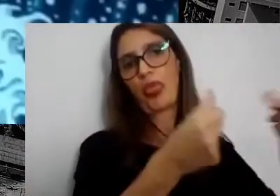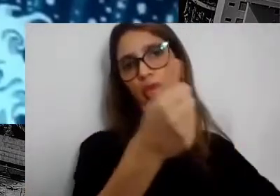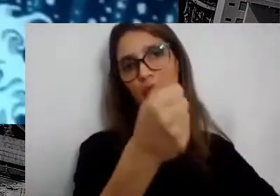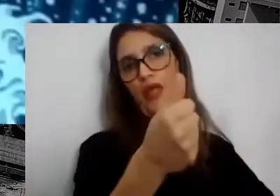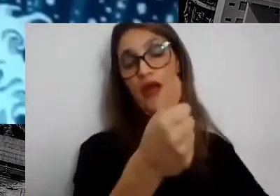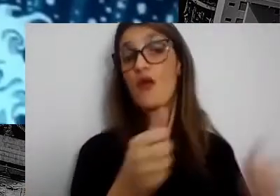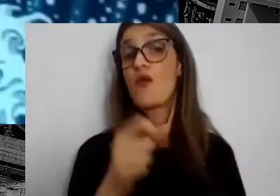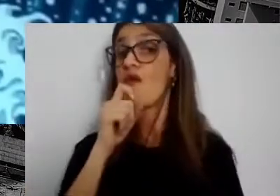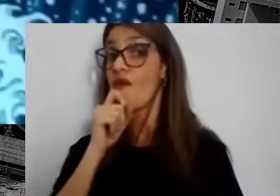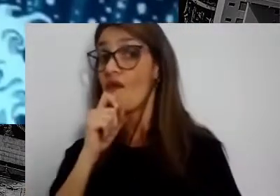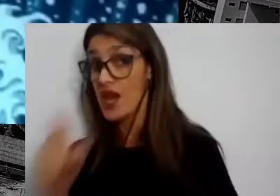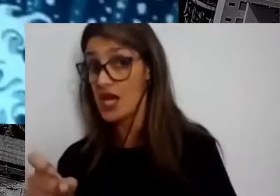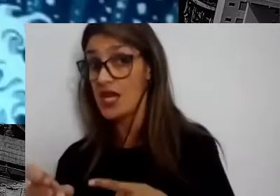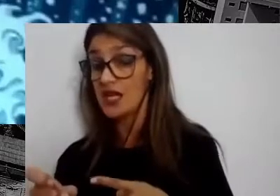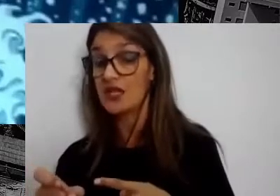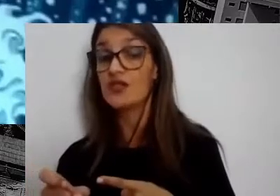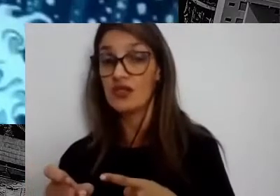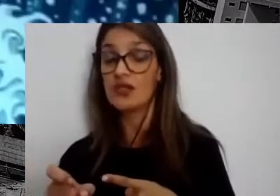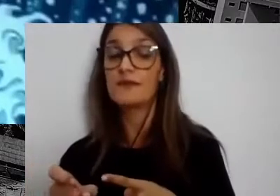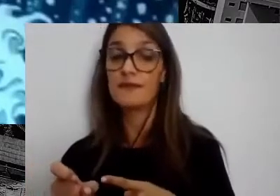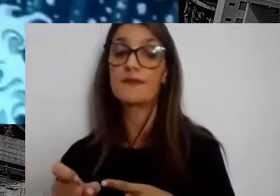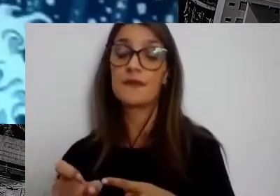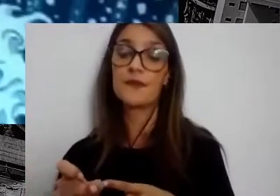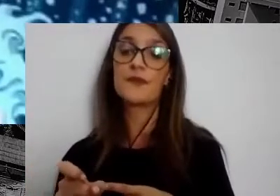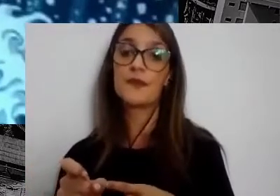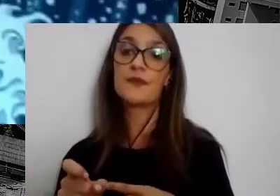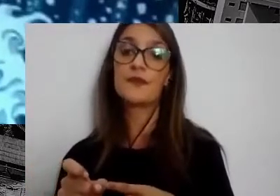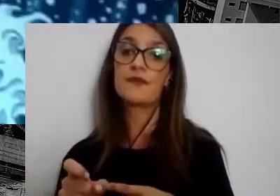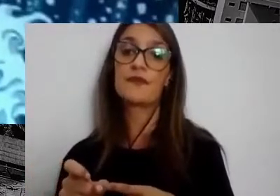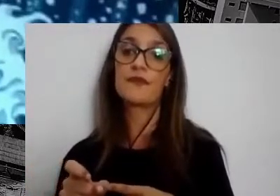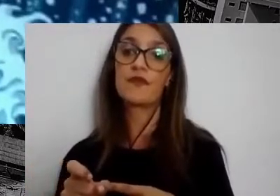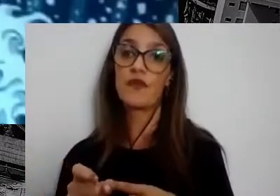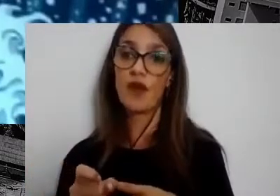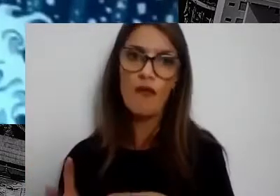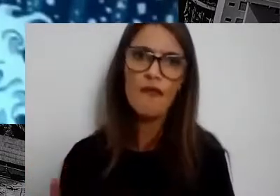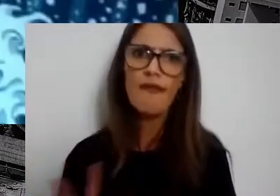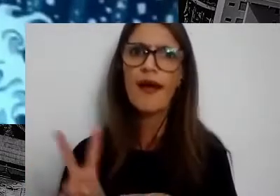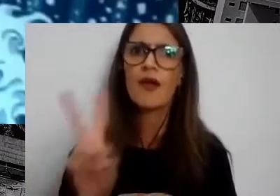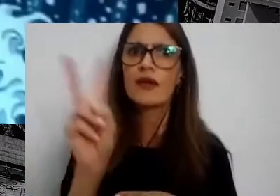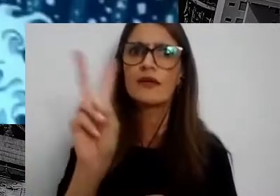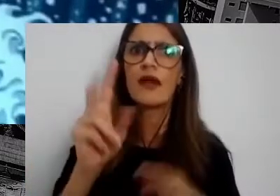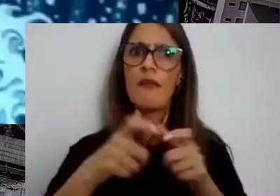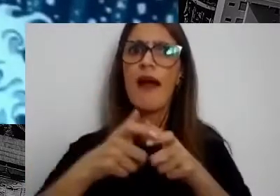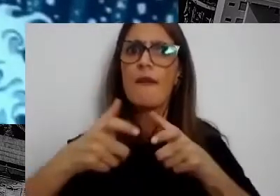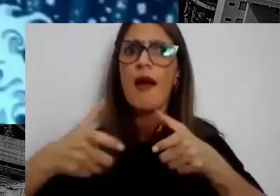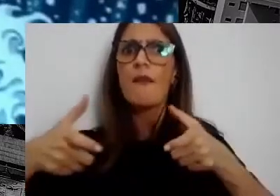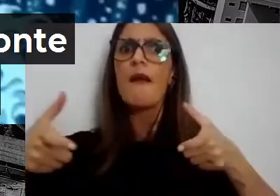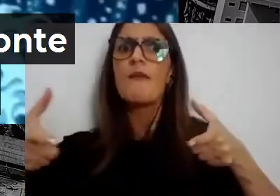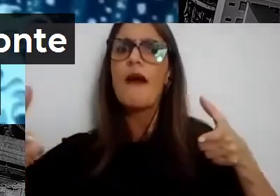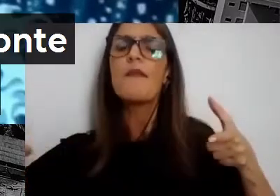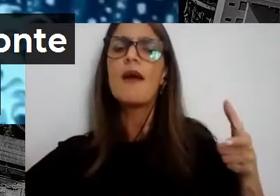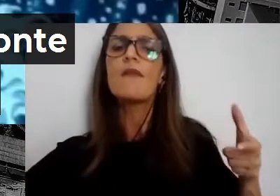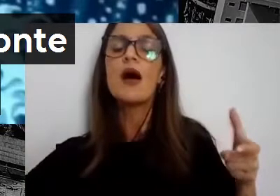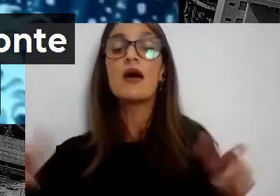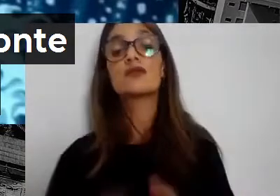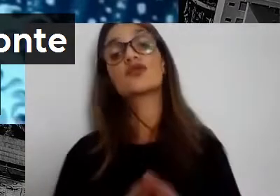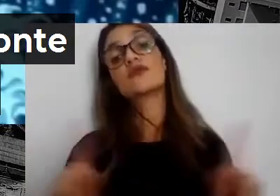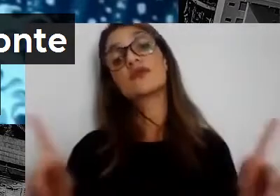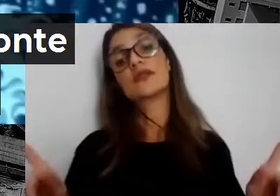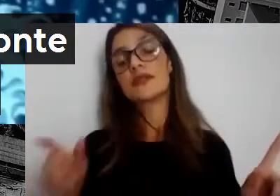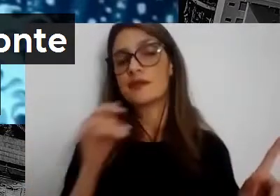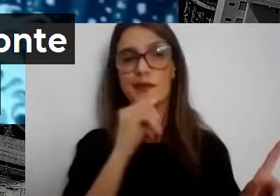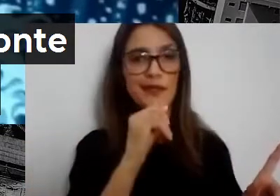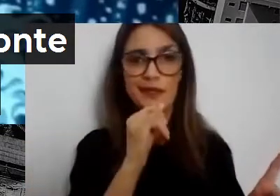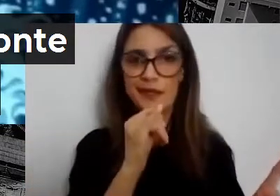robust, is an asset that appreciates over time. So, you can't really make a comparative assessment of the return on investment until you factor in